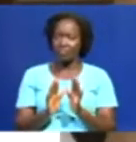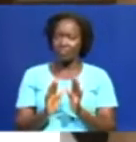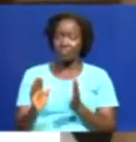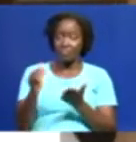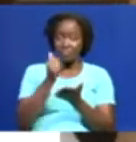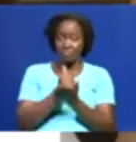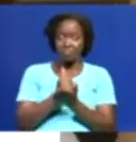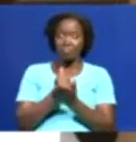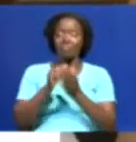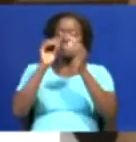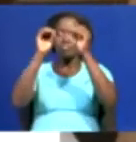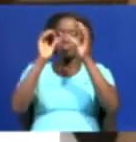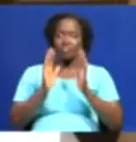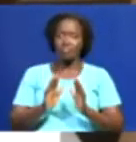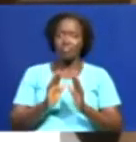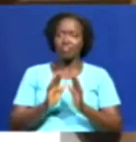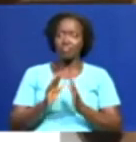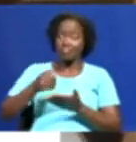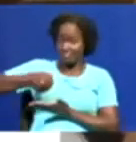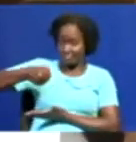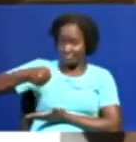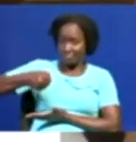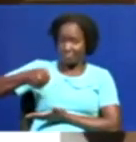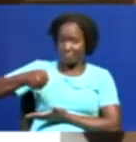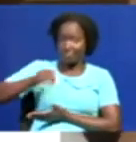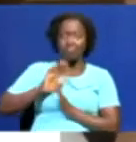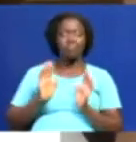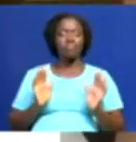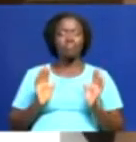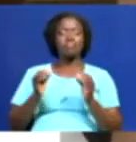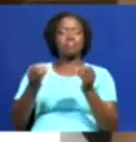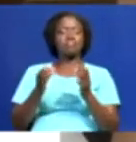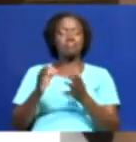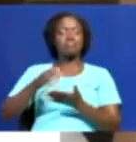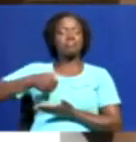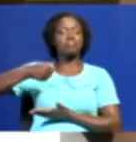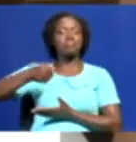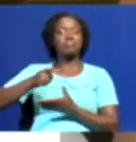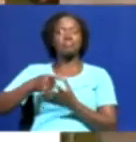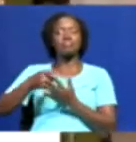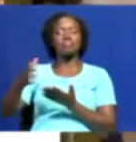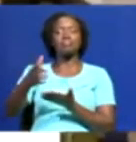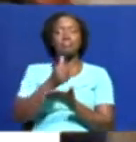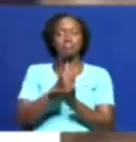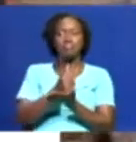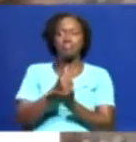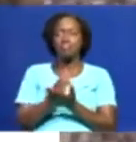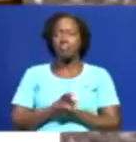Recruitment of teachers is a matter of budget. Give us the budget, we shall recruit.